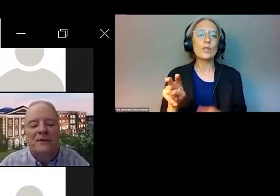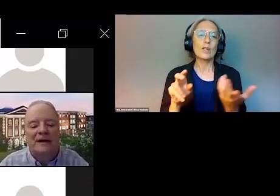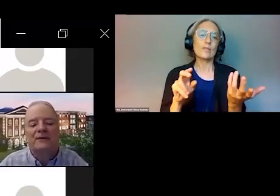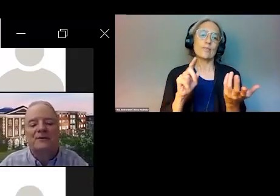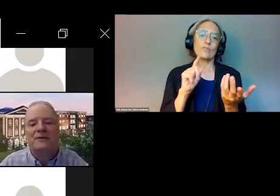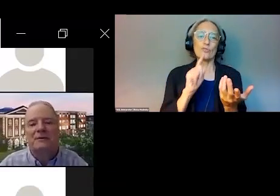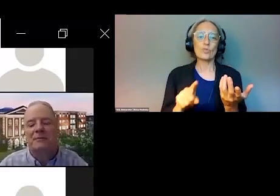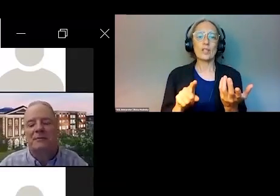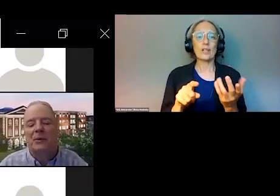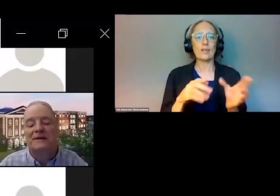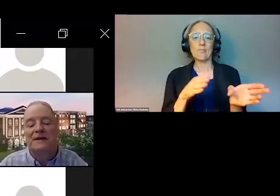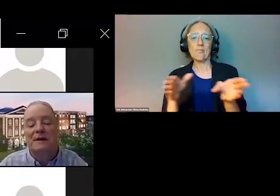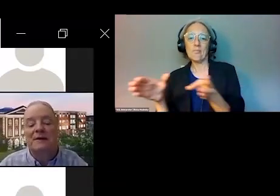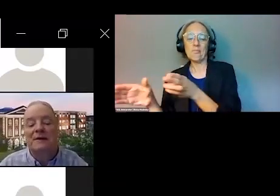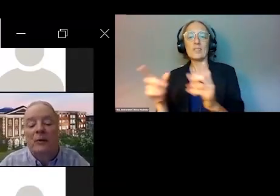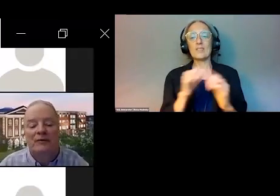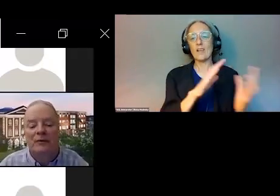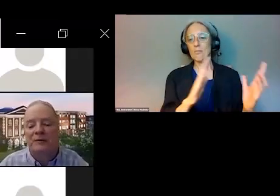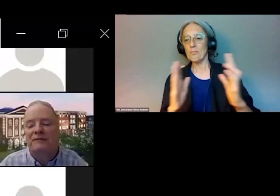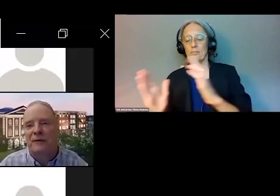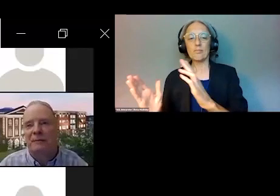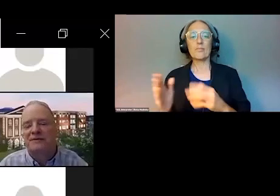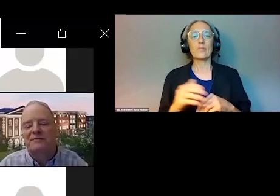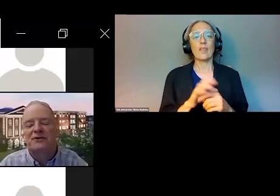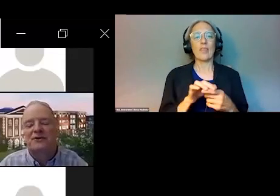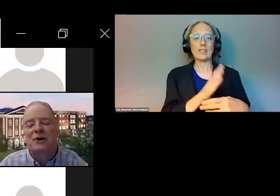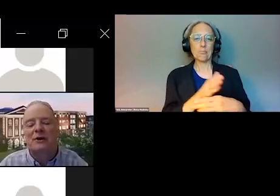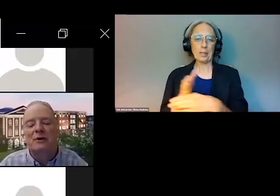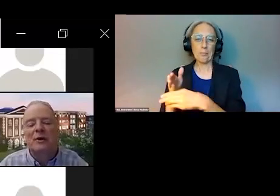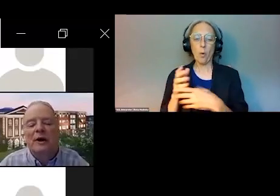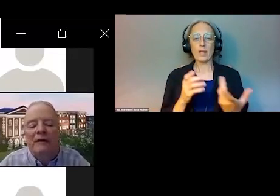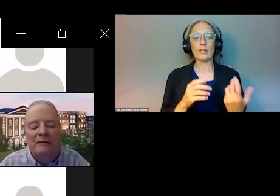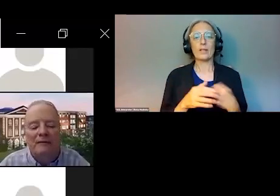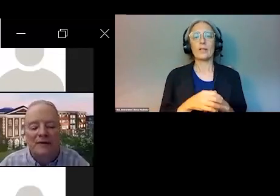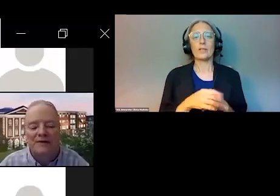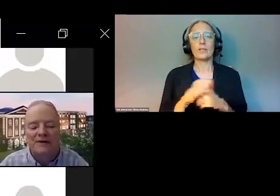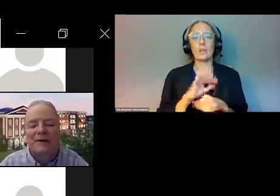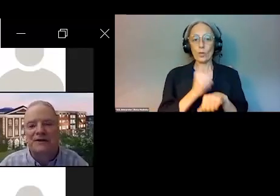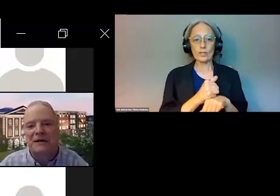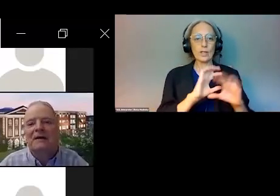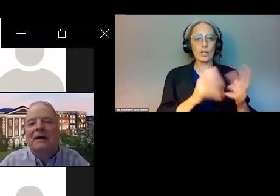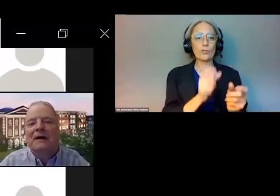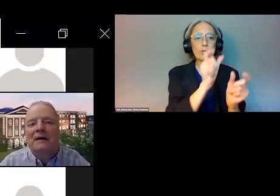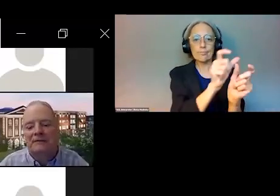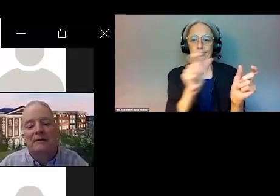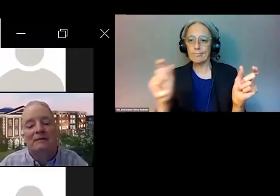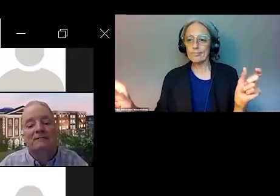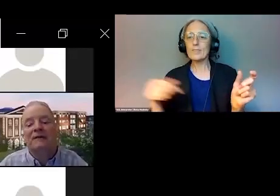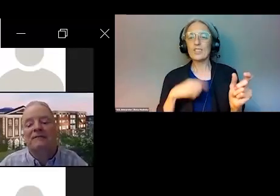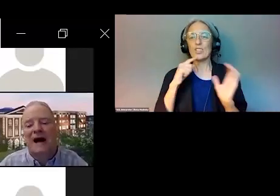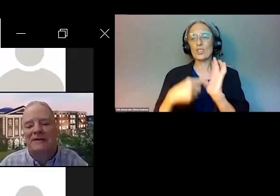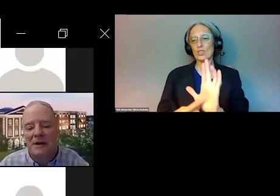groupings. So that those are the midpoints. And we've grouped it for the purpose of just showing you the differences. You can